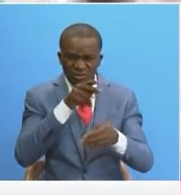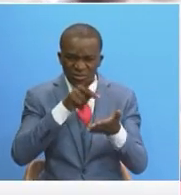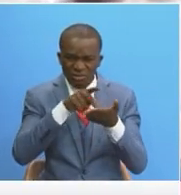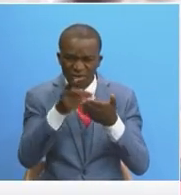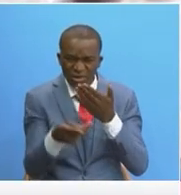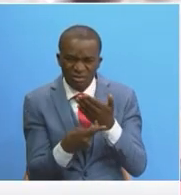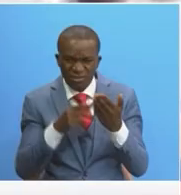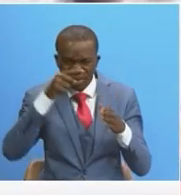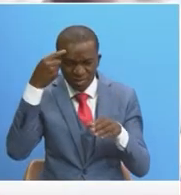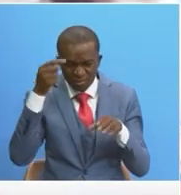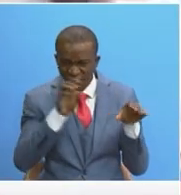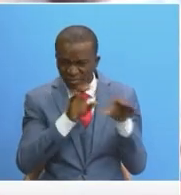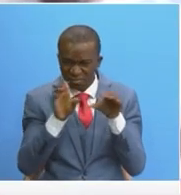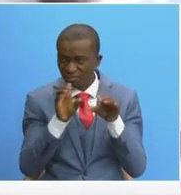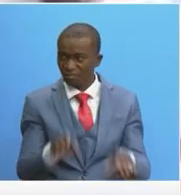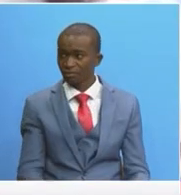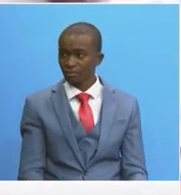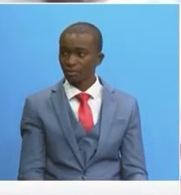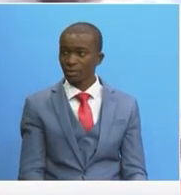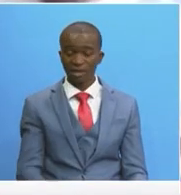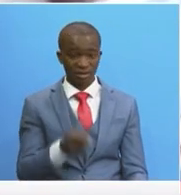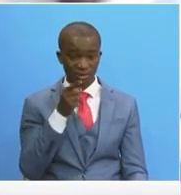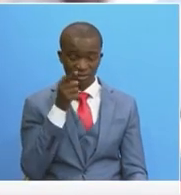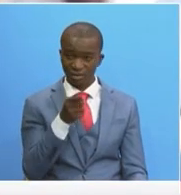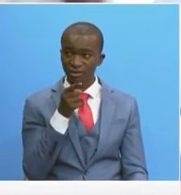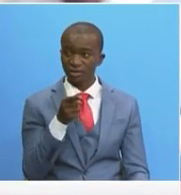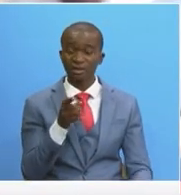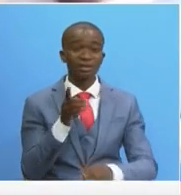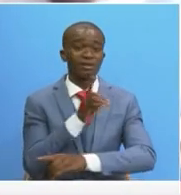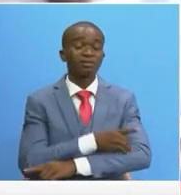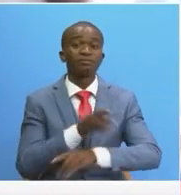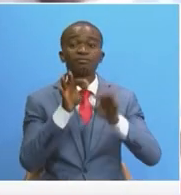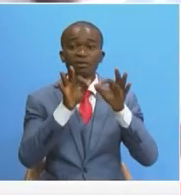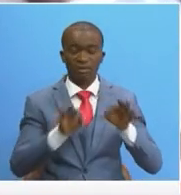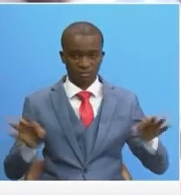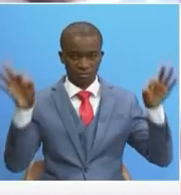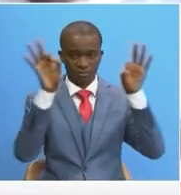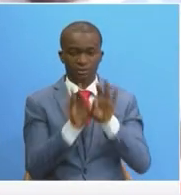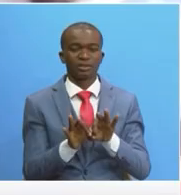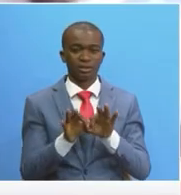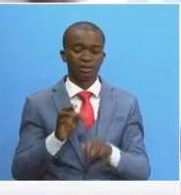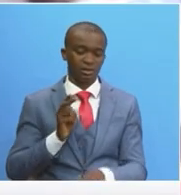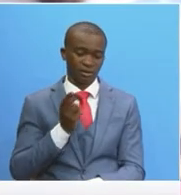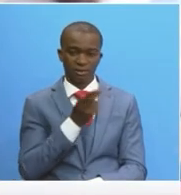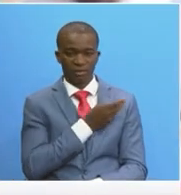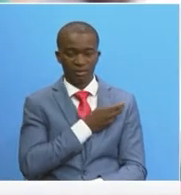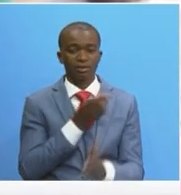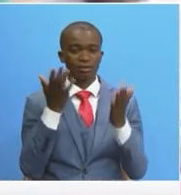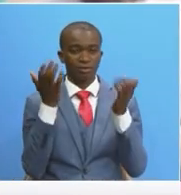day has been set aside to celebrate the teachers' efforts in upholding